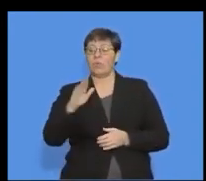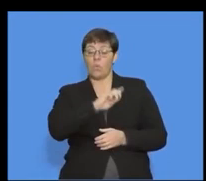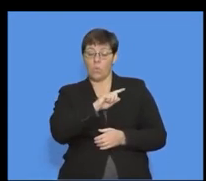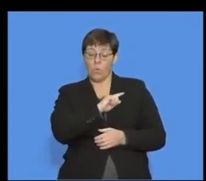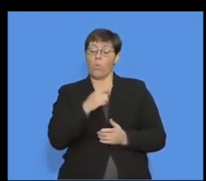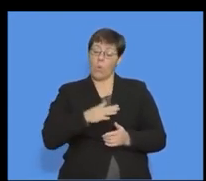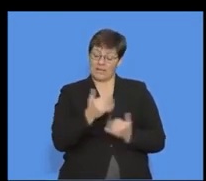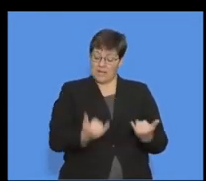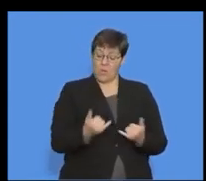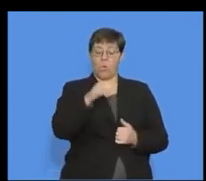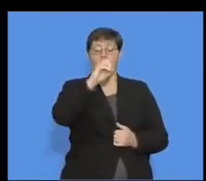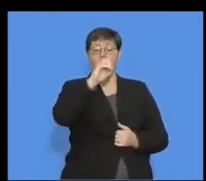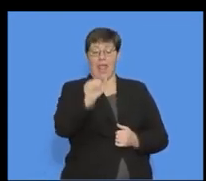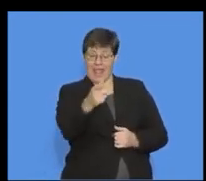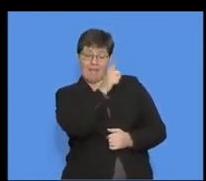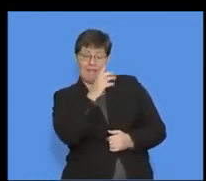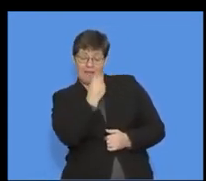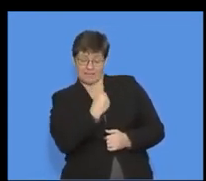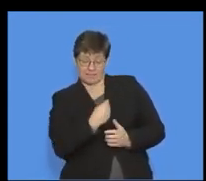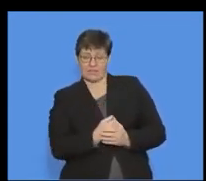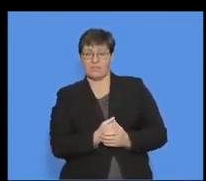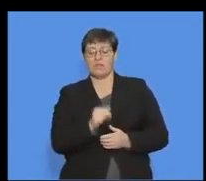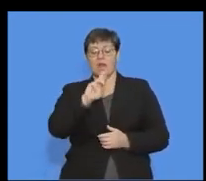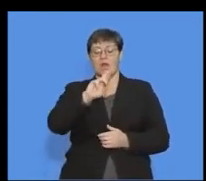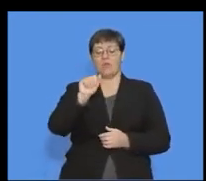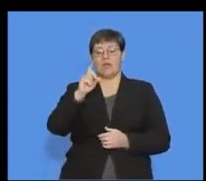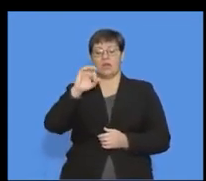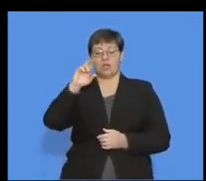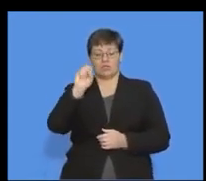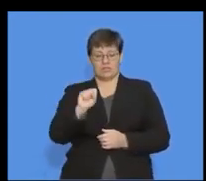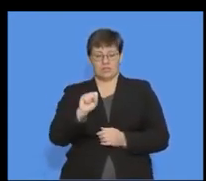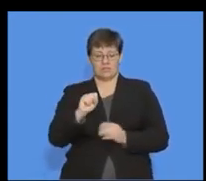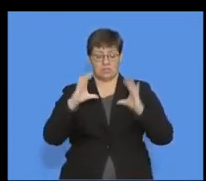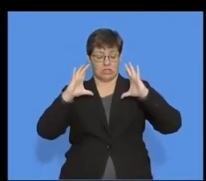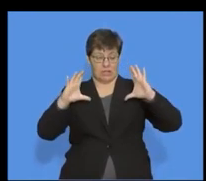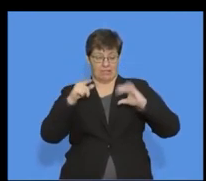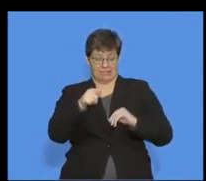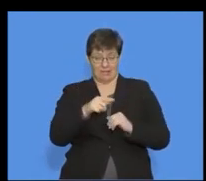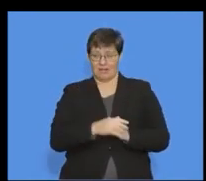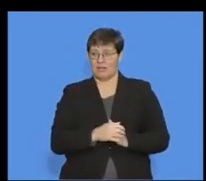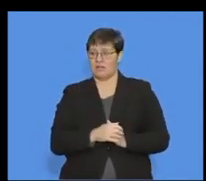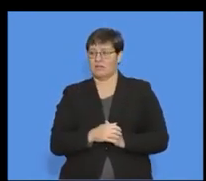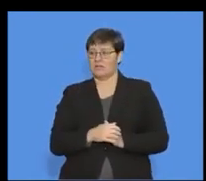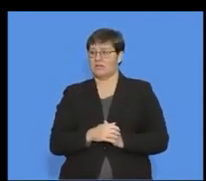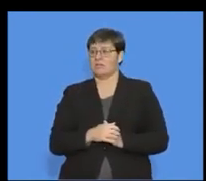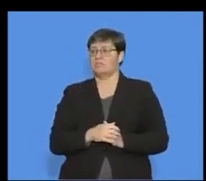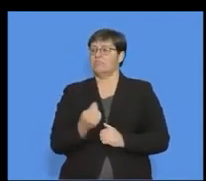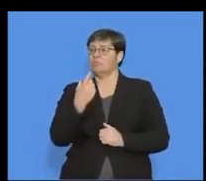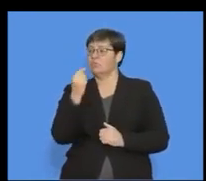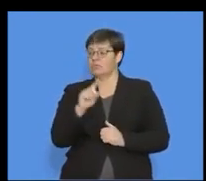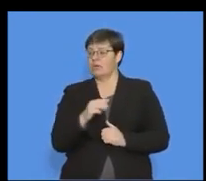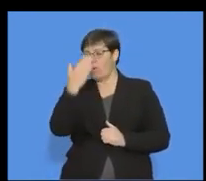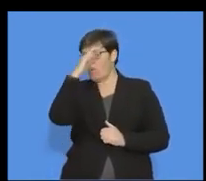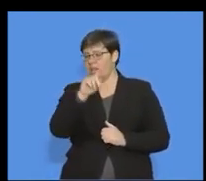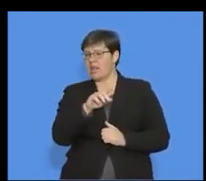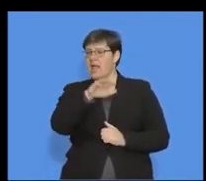the length of OA. Remember, this is the radius of the circle, right? So what I will then do is